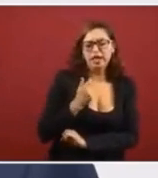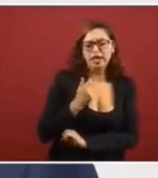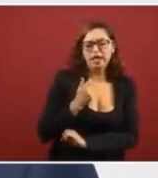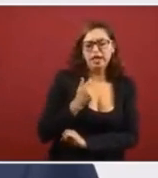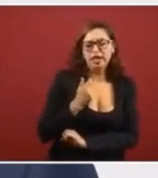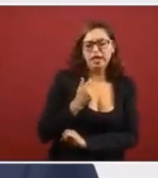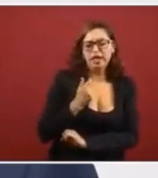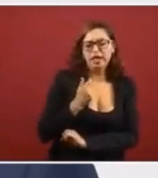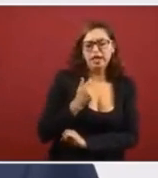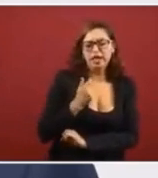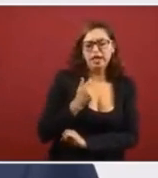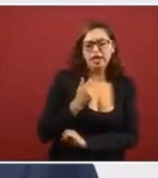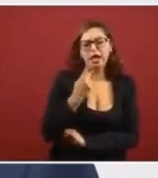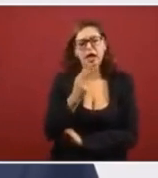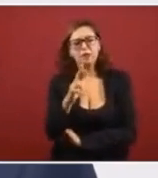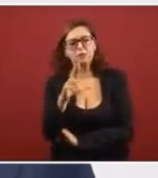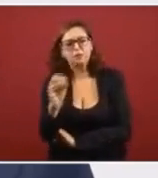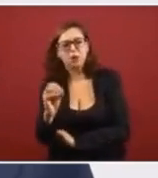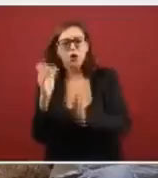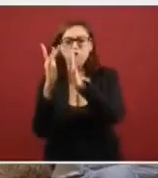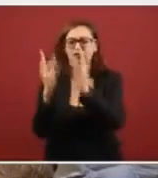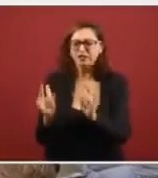etc etc